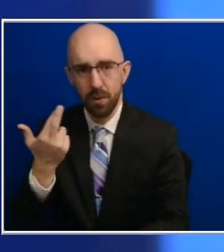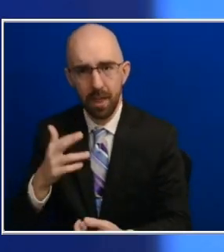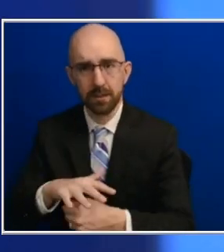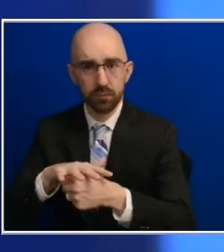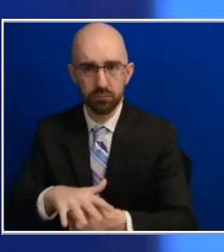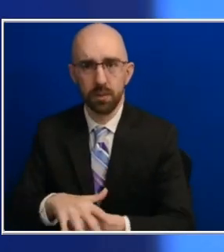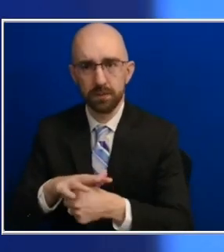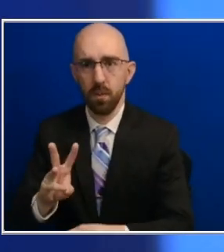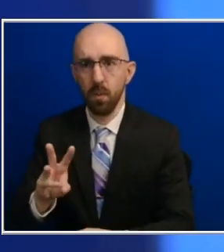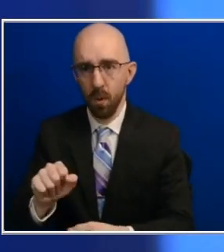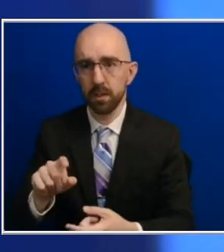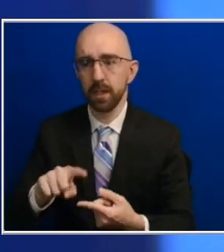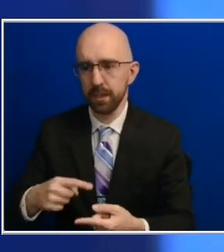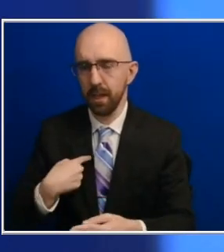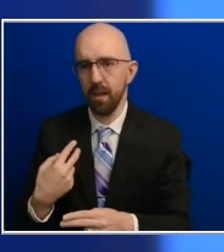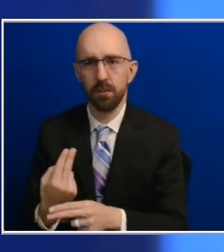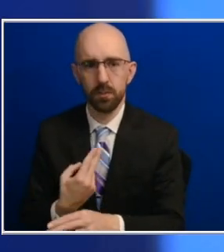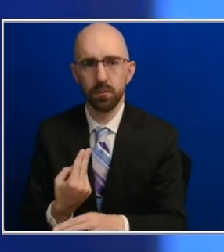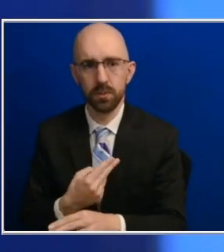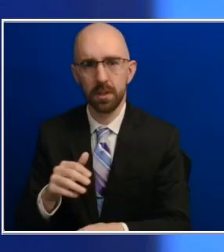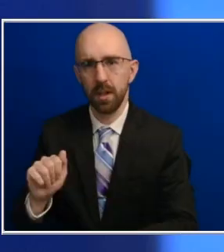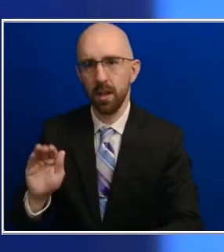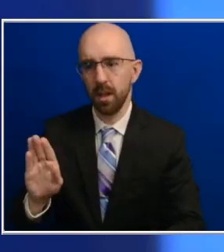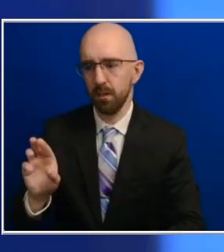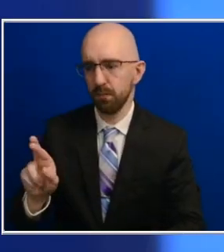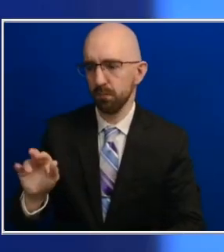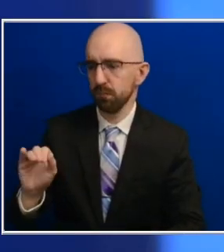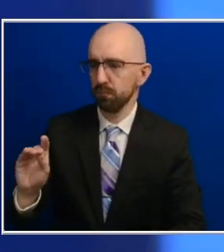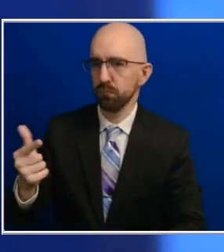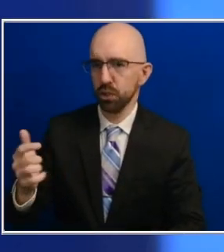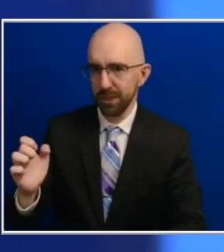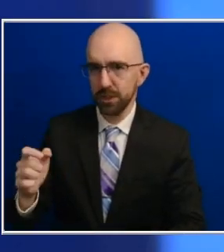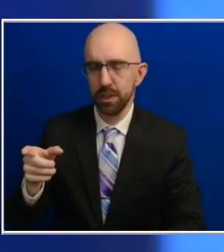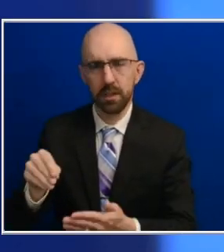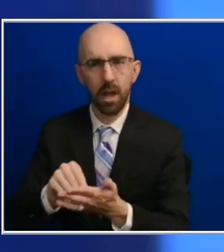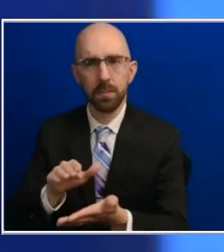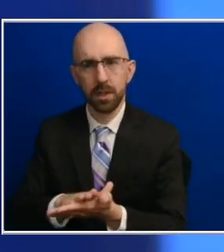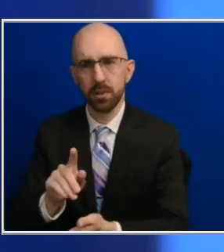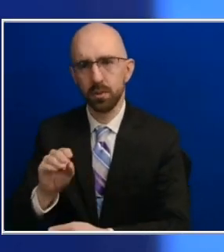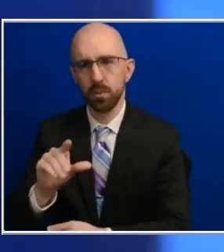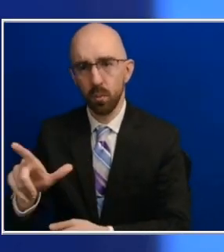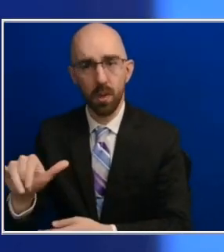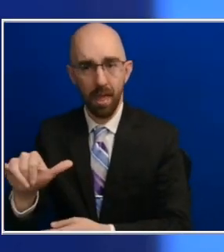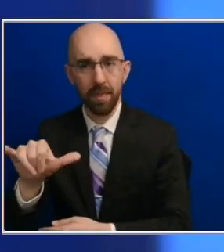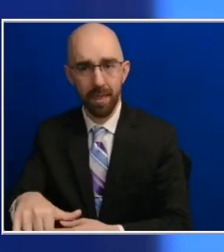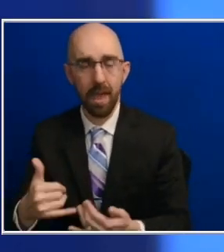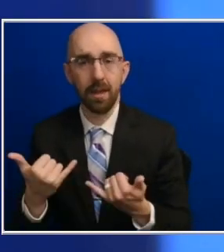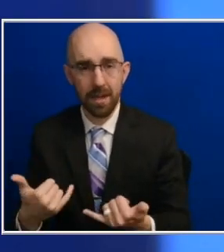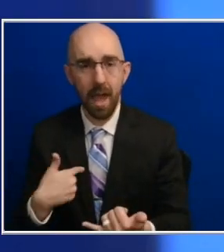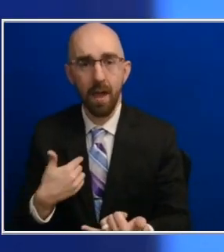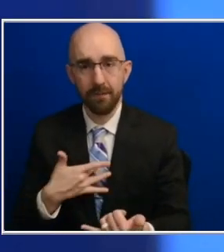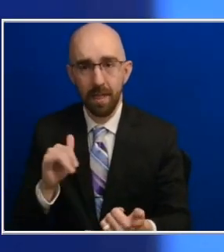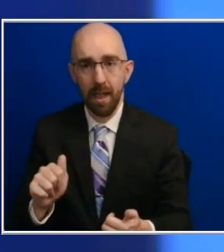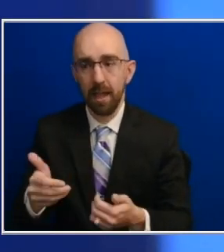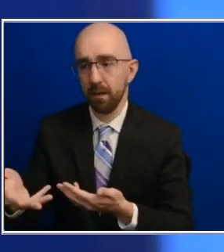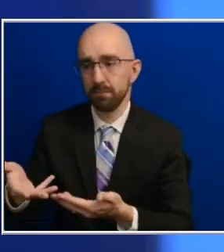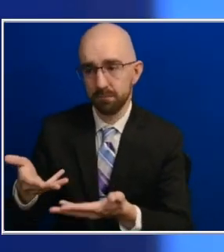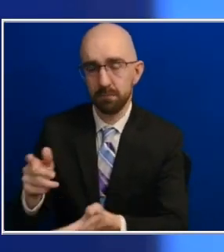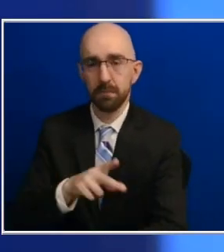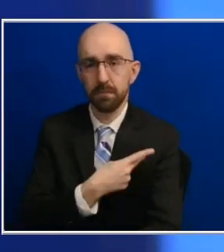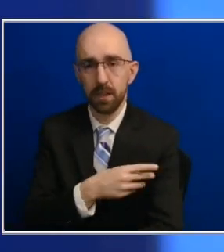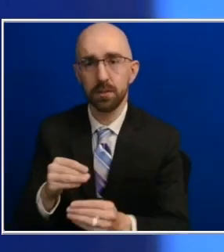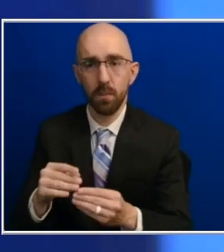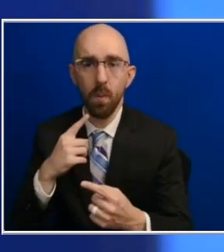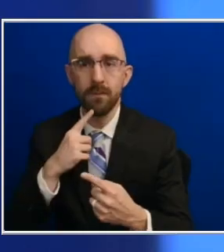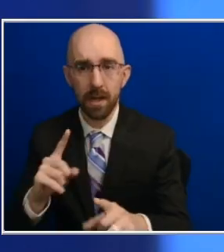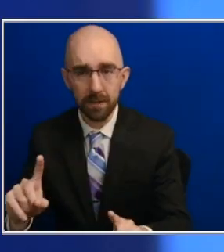until I started using a bridge and a documentation tool like it, where now I actually feel like I can engage my patients more effectively. I have